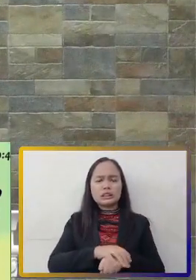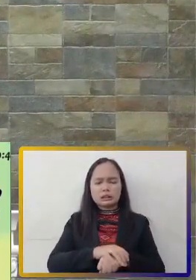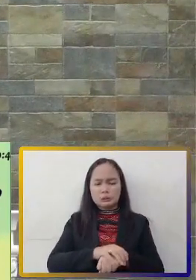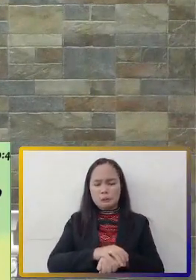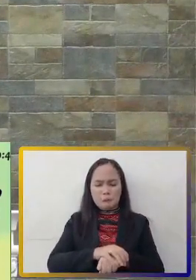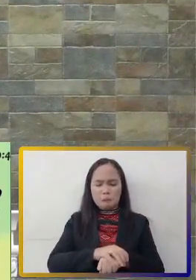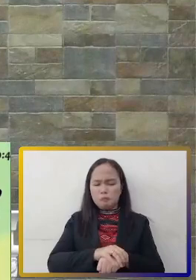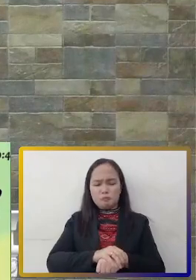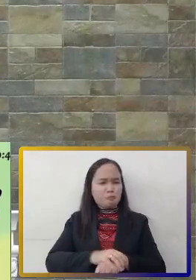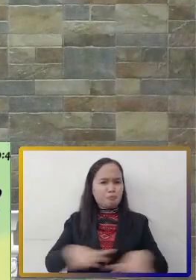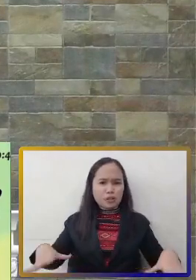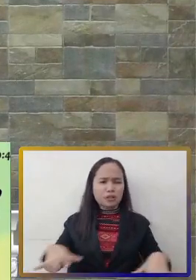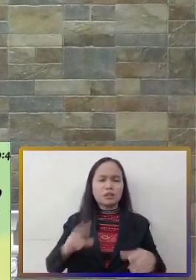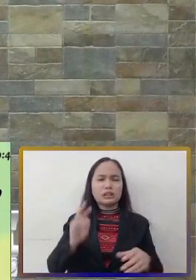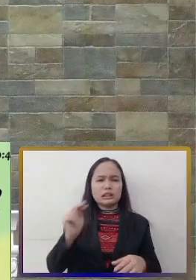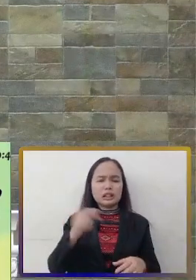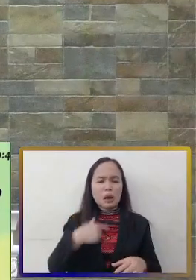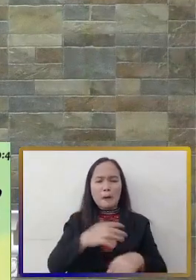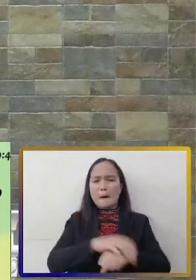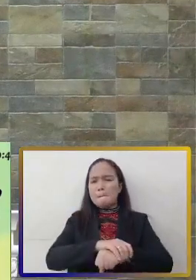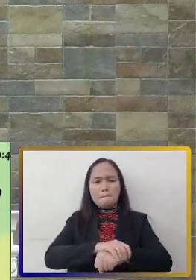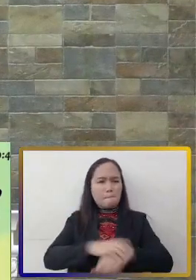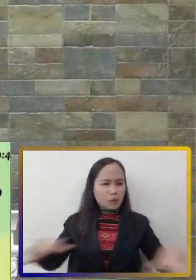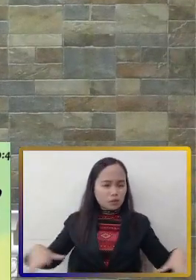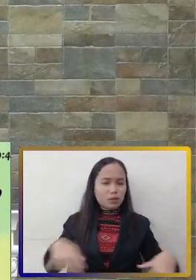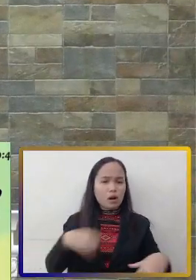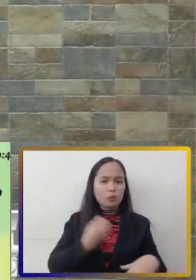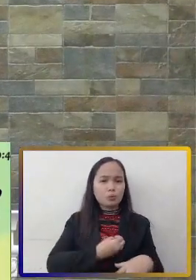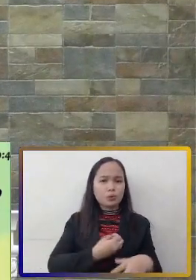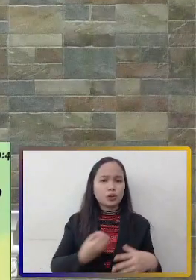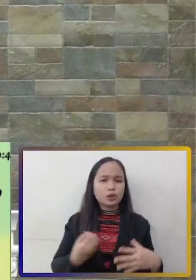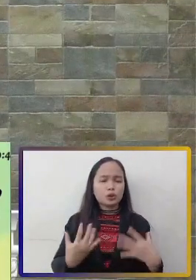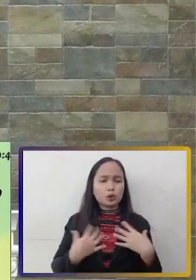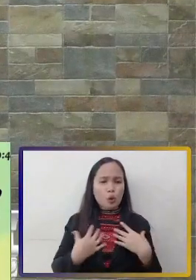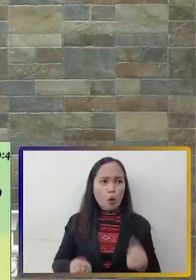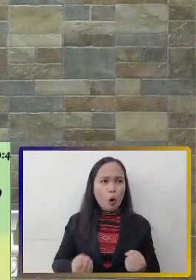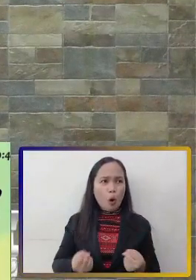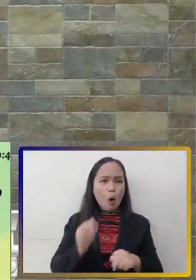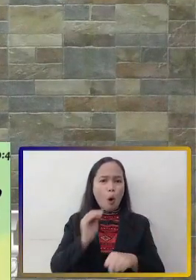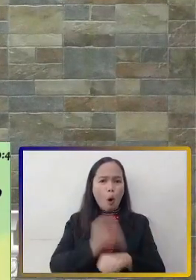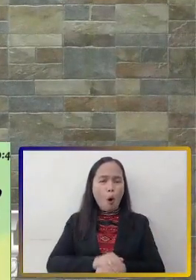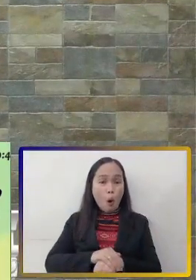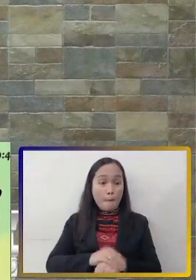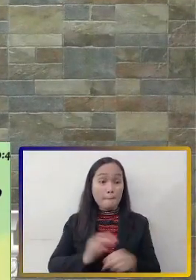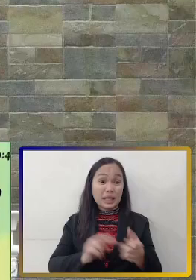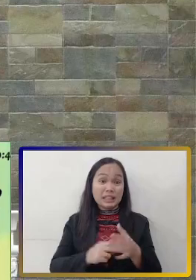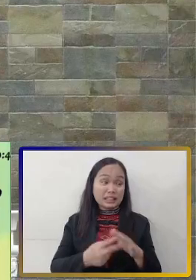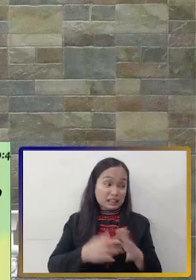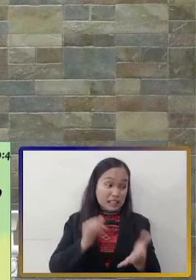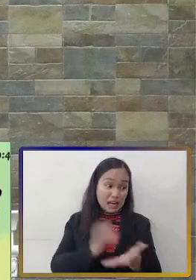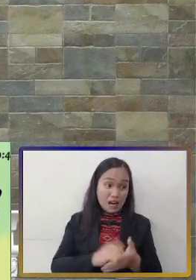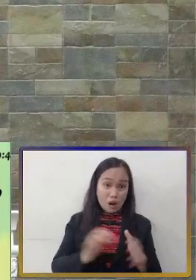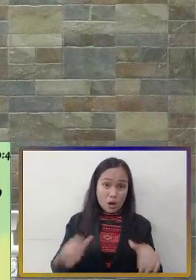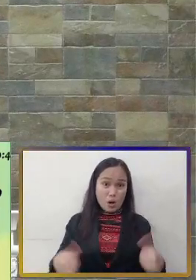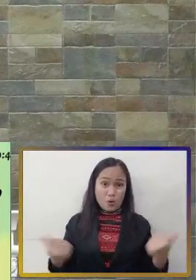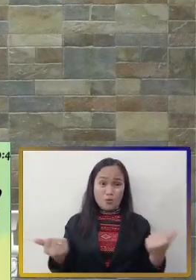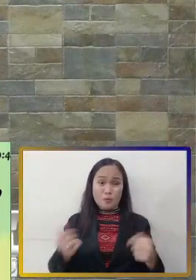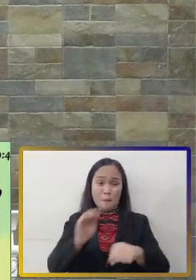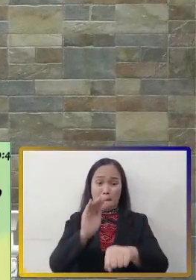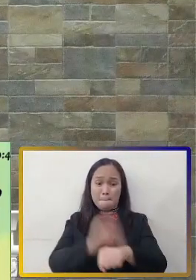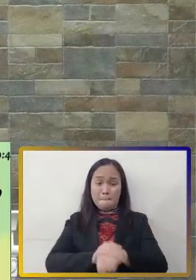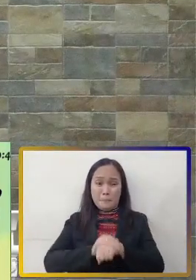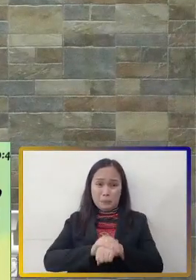gigibain. May sisirain tayong stronghold. But this stronghold cannot be destroyed